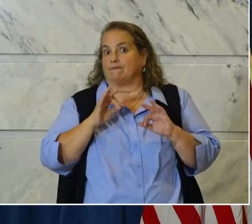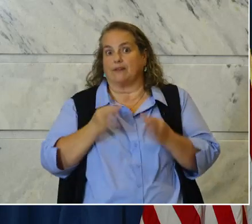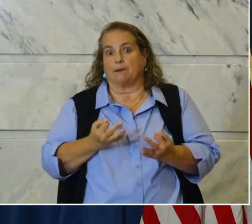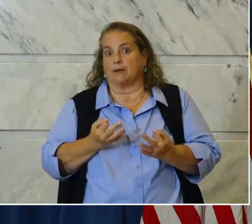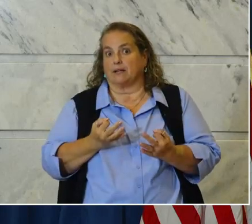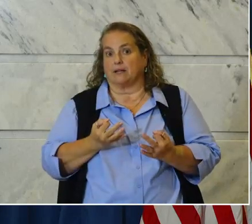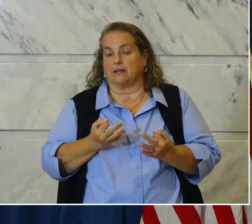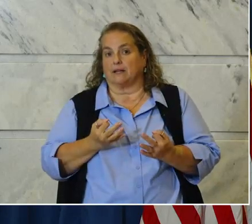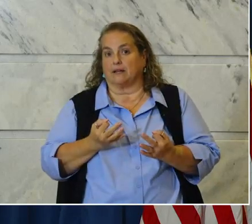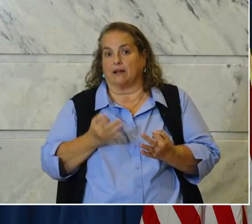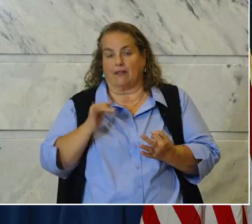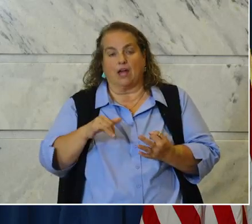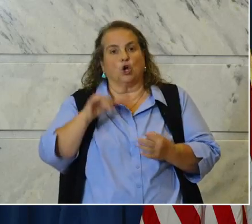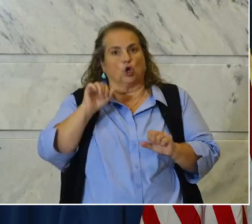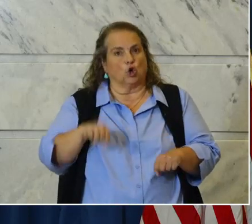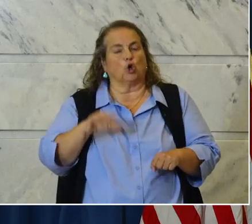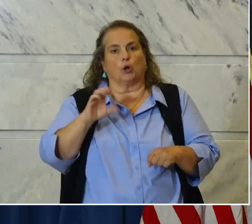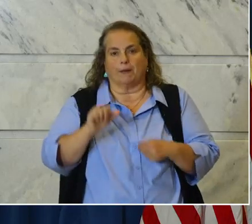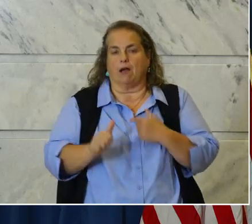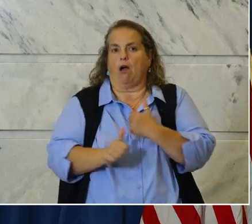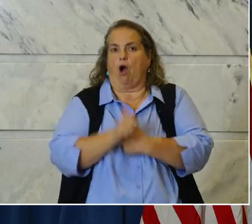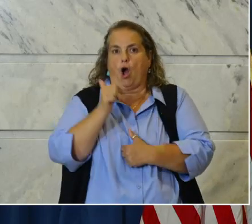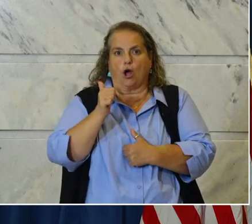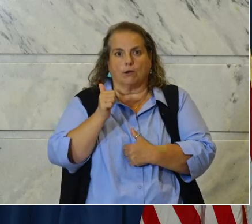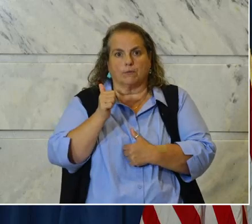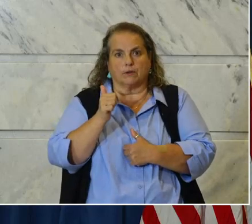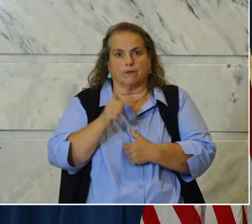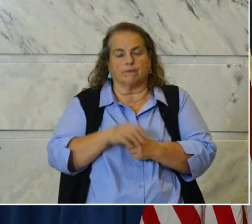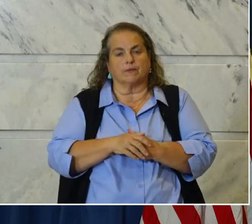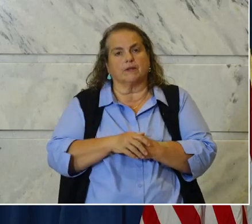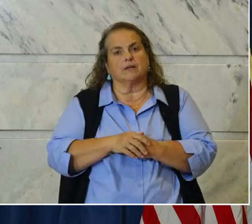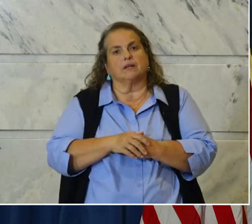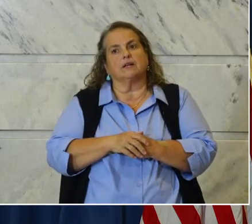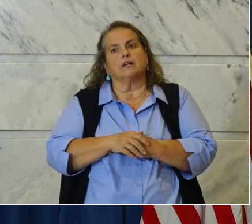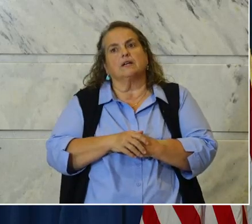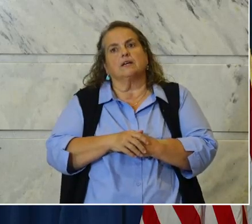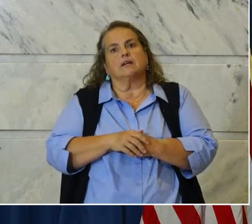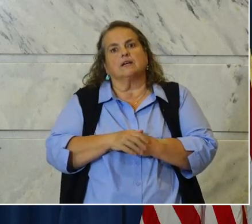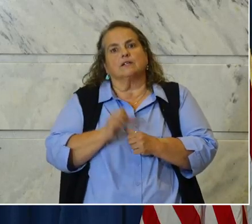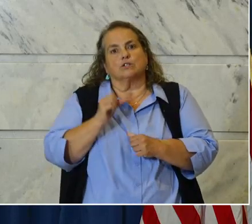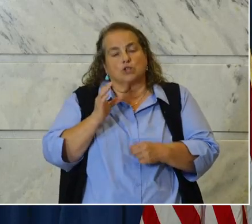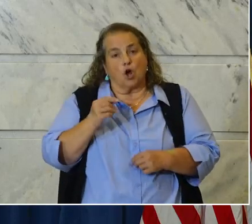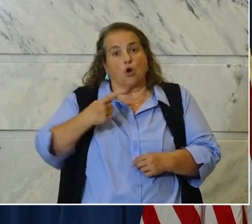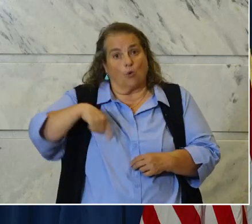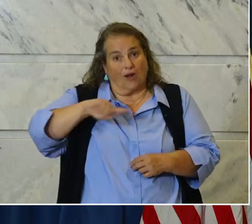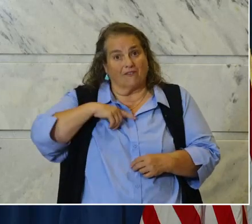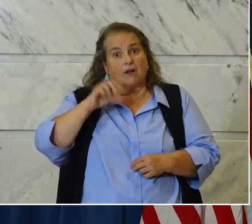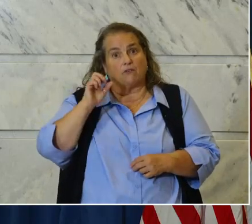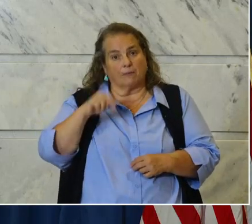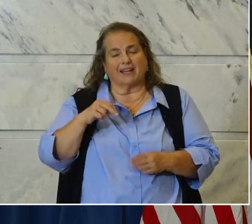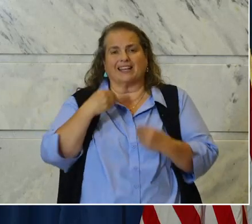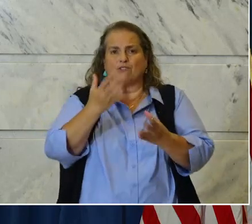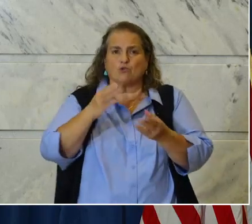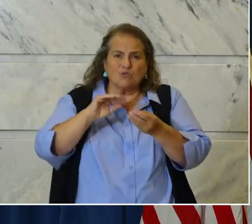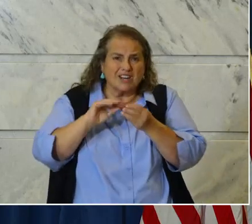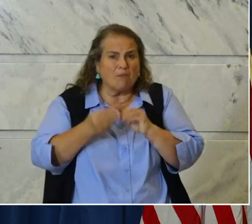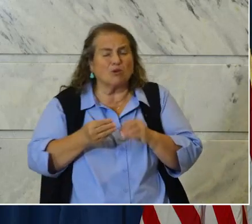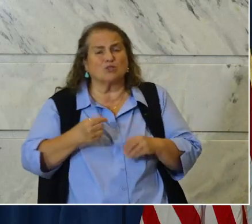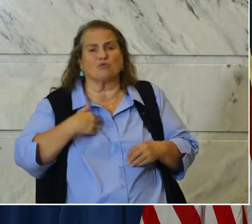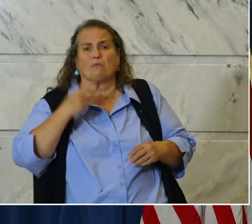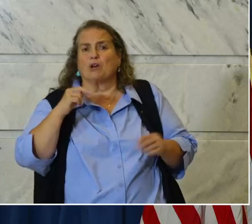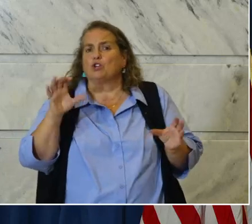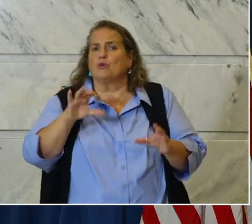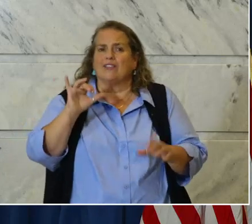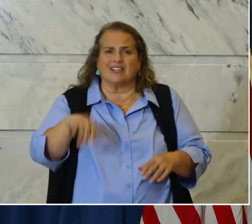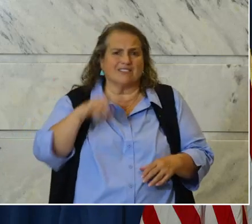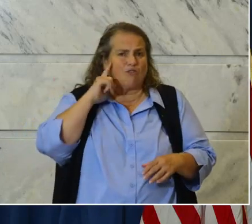in substantial harm or in the way of substantial harm. So we've been giving out numbers. We've been doing this